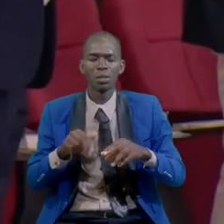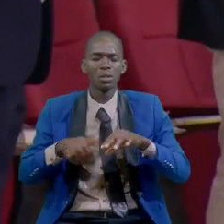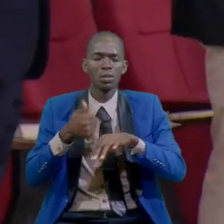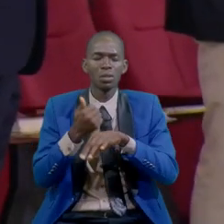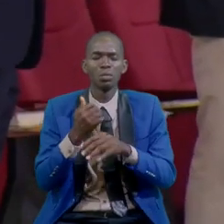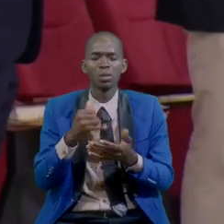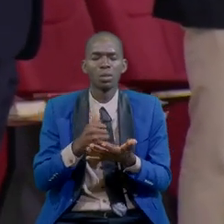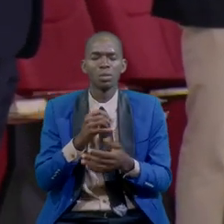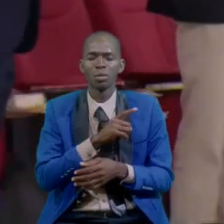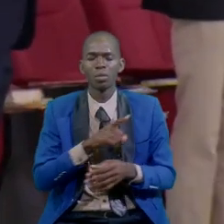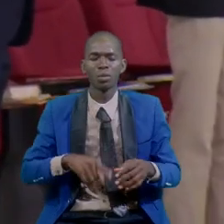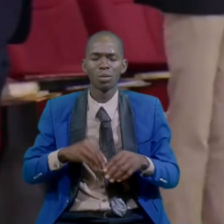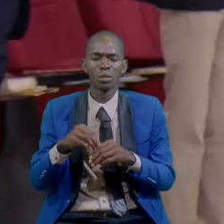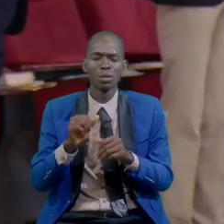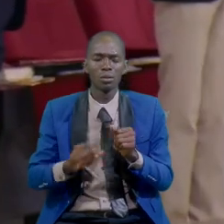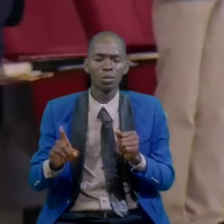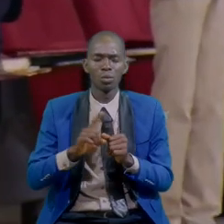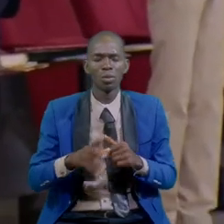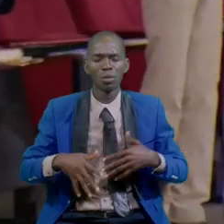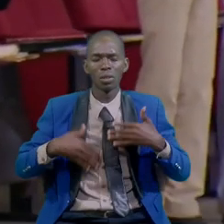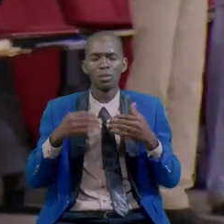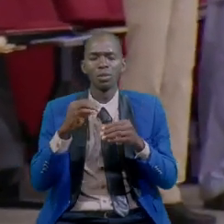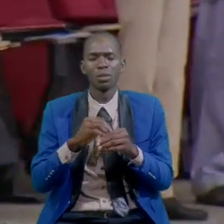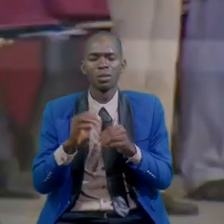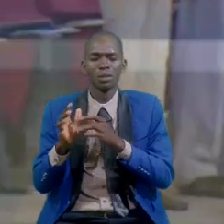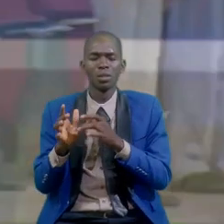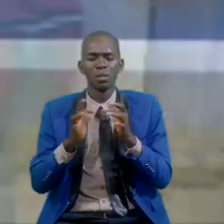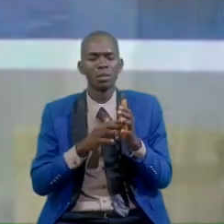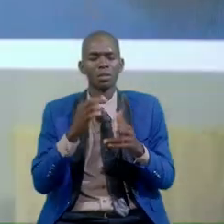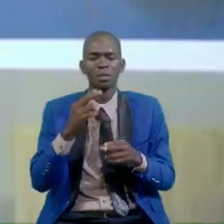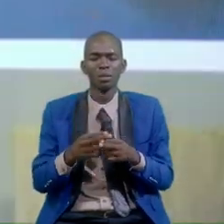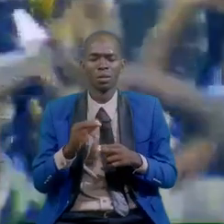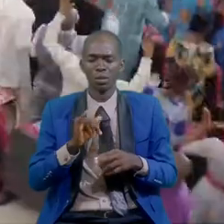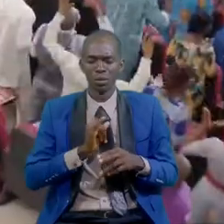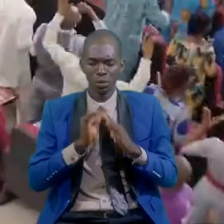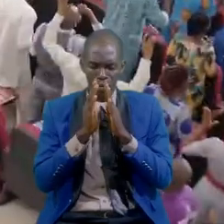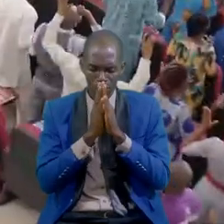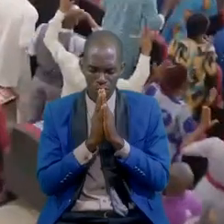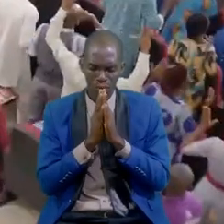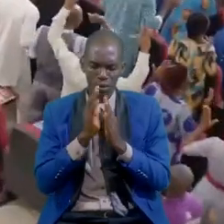every life. Amen. In Jesus' name I pray. Amen.